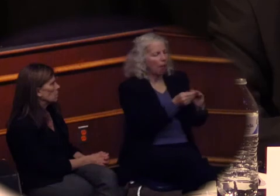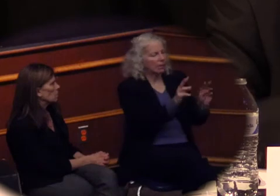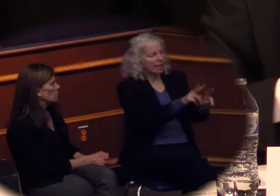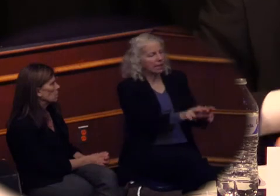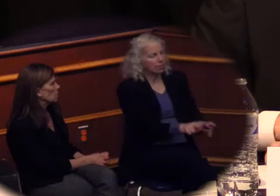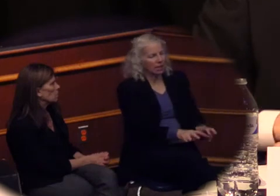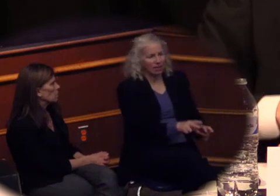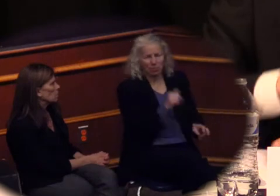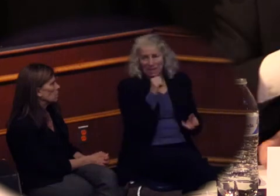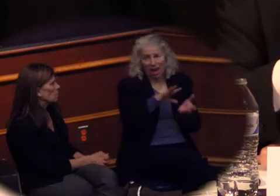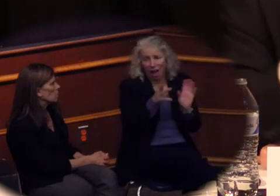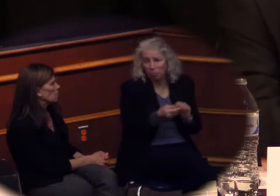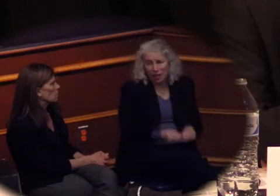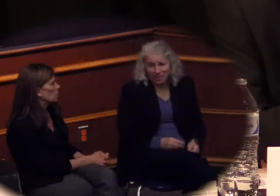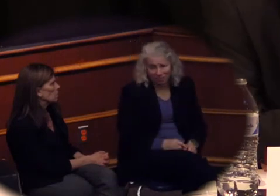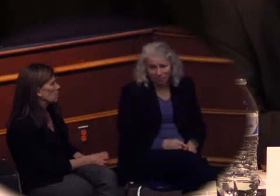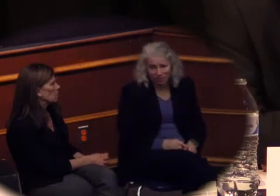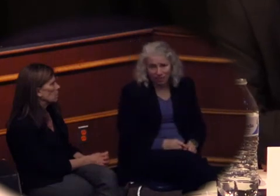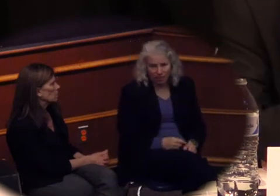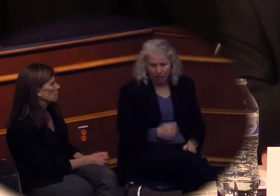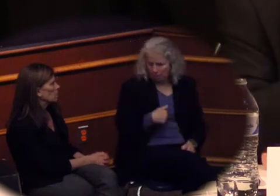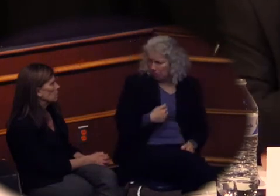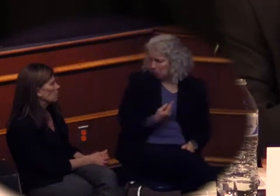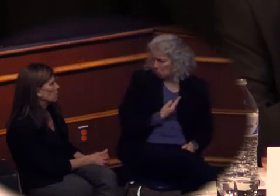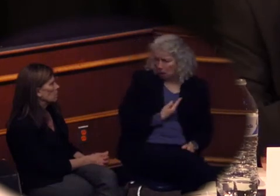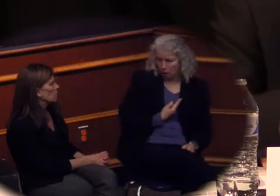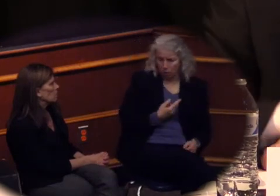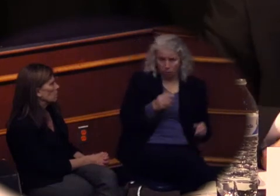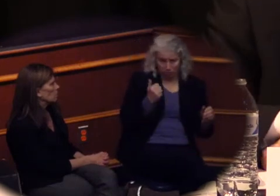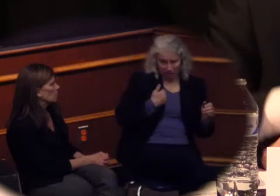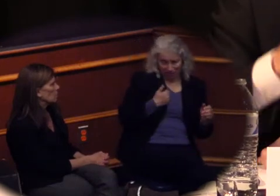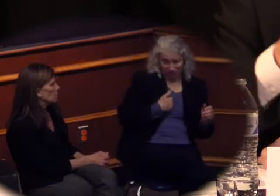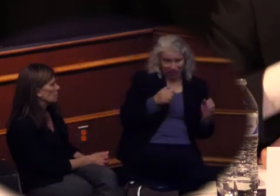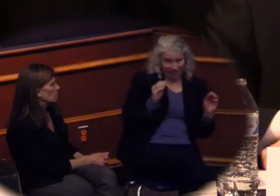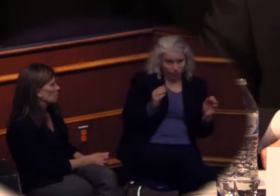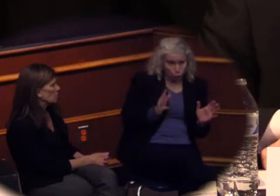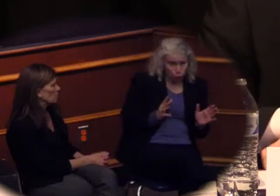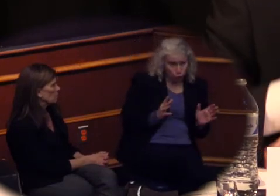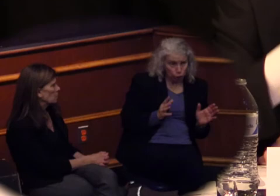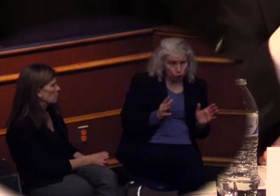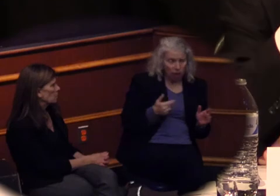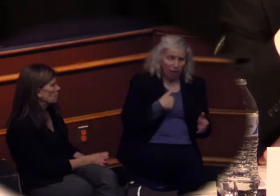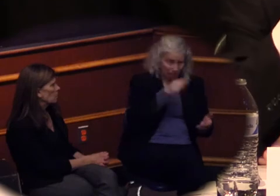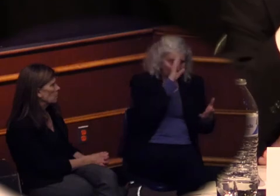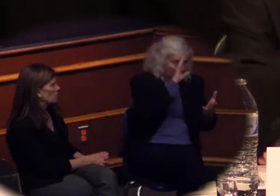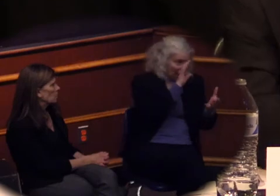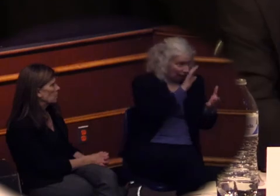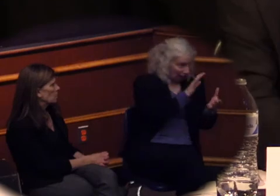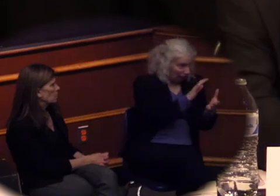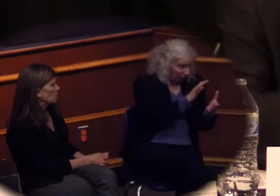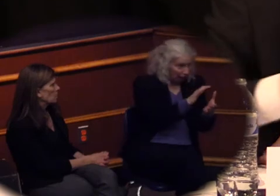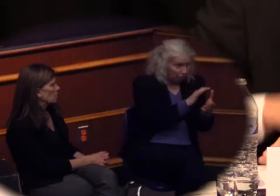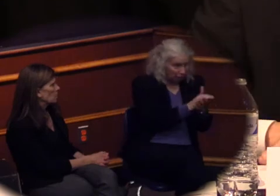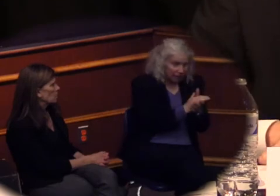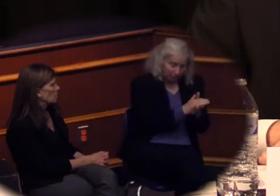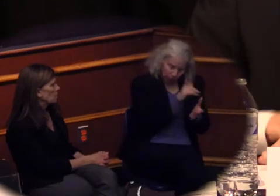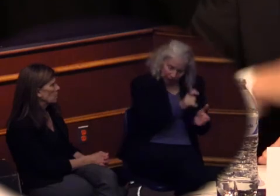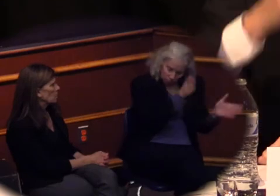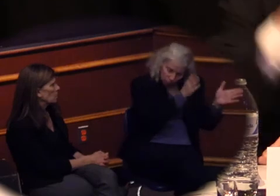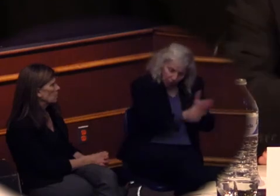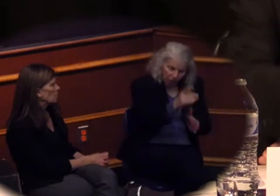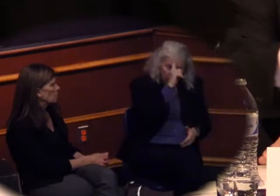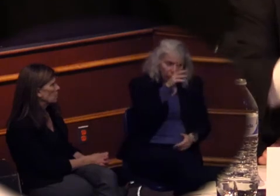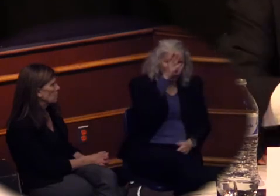that's not comprehensive. Now, I think I'm the only one up here who has been a teacher. I'm someone who believes that we need to be prepared for the future.